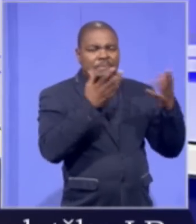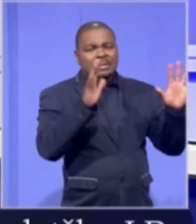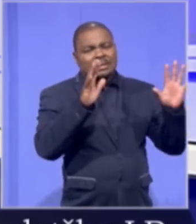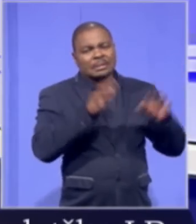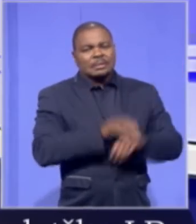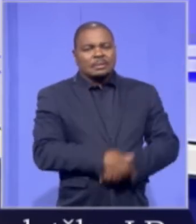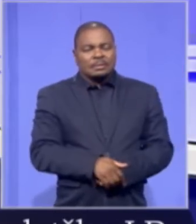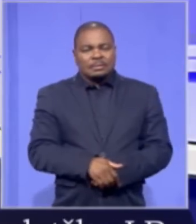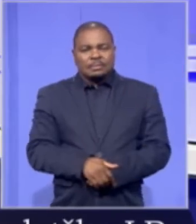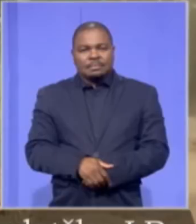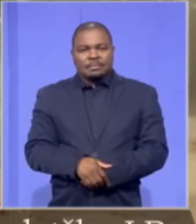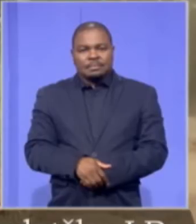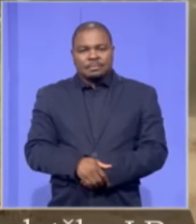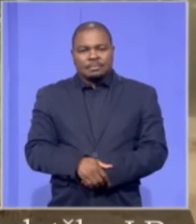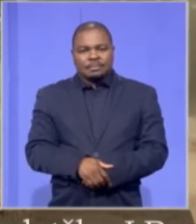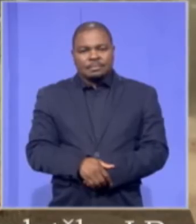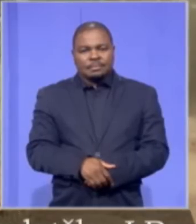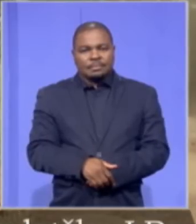yeo.